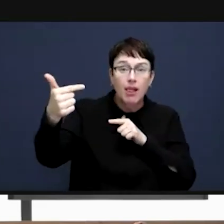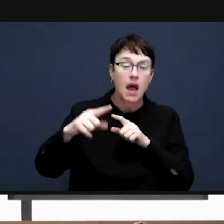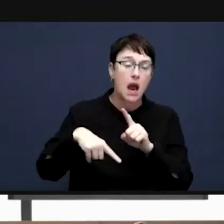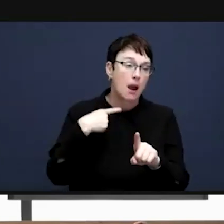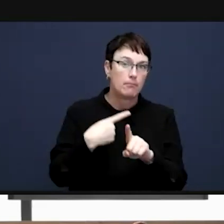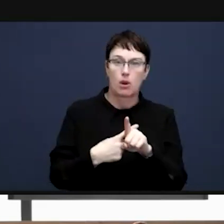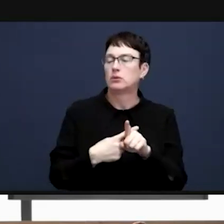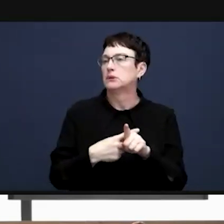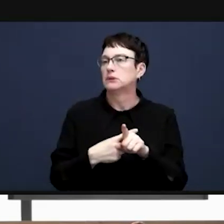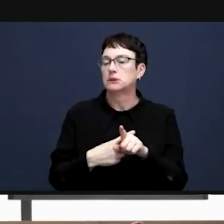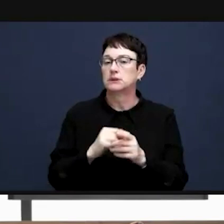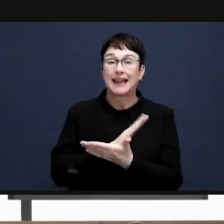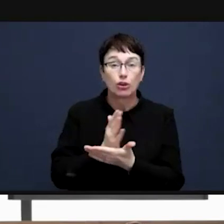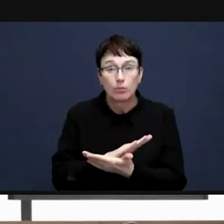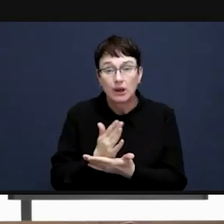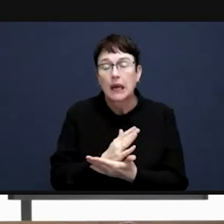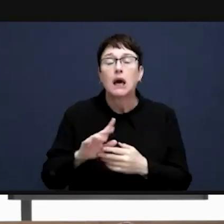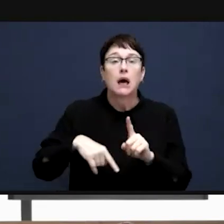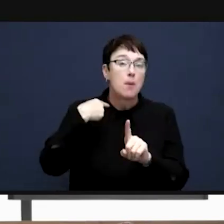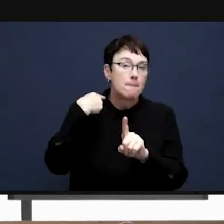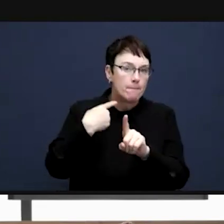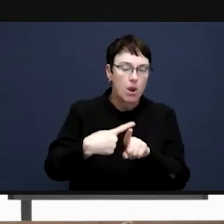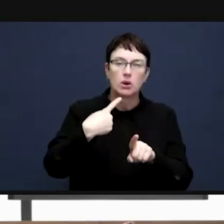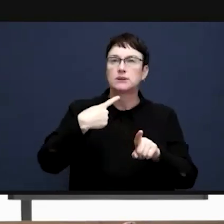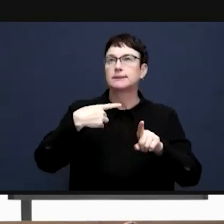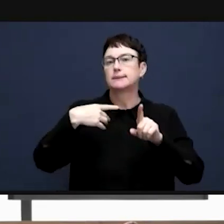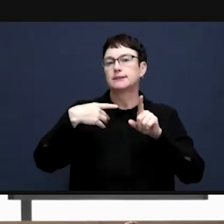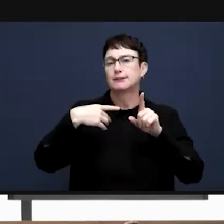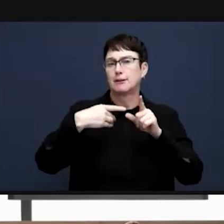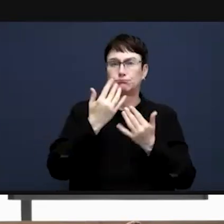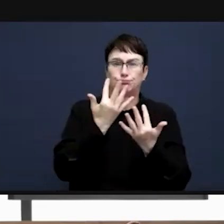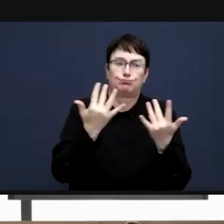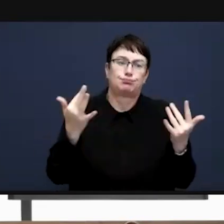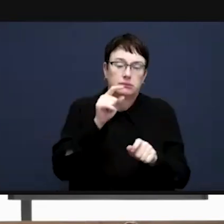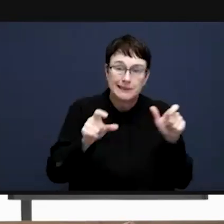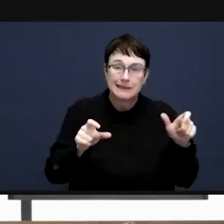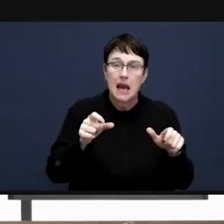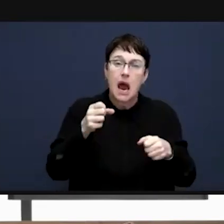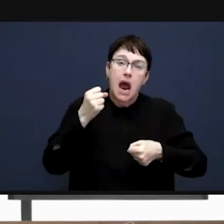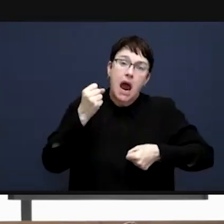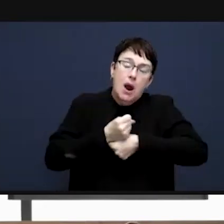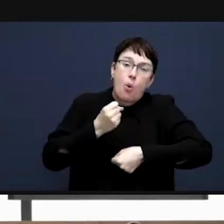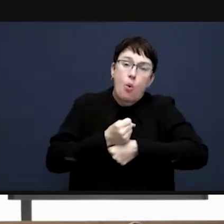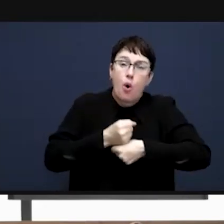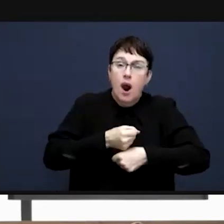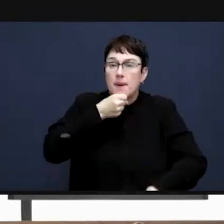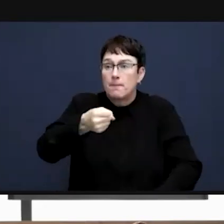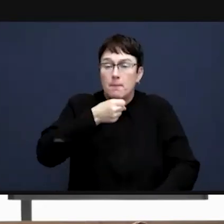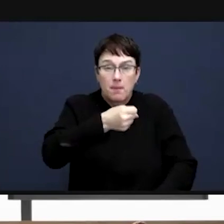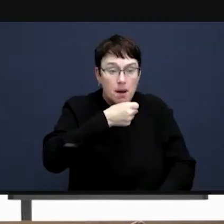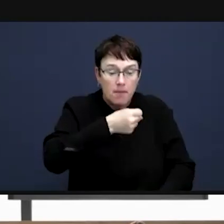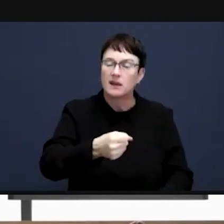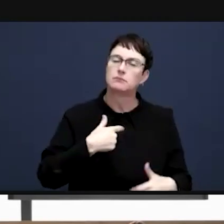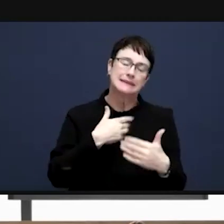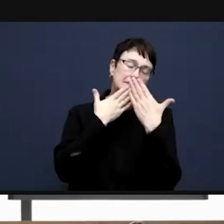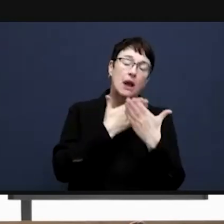else in the background and foreground, and of course everyone who participated in the workshop yesterday, and everyone else I may have forgotten. Thank you for being here, and